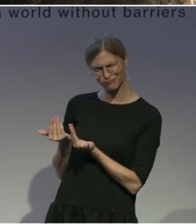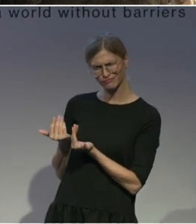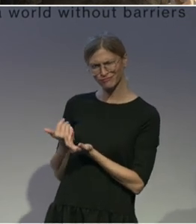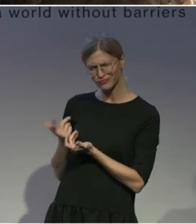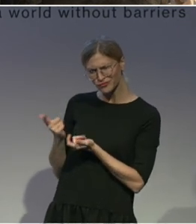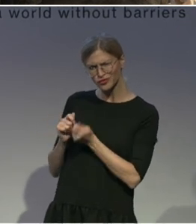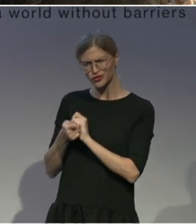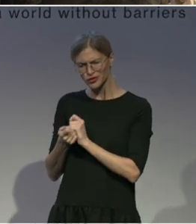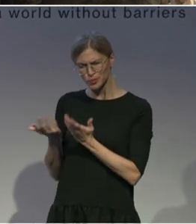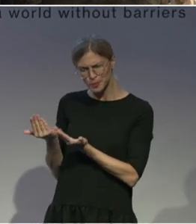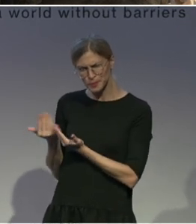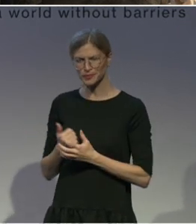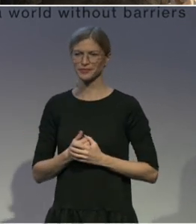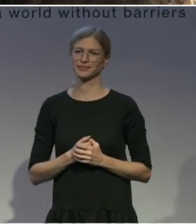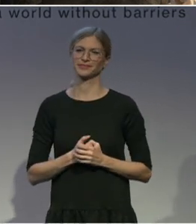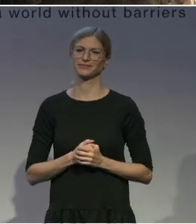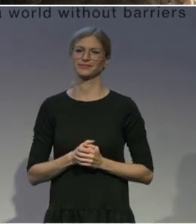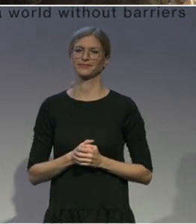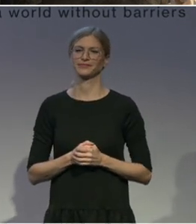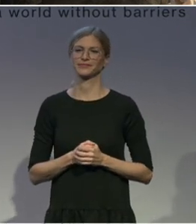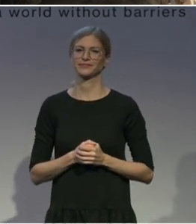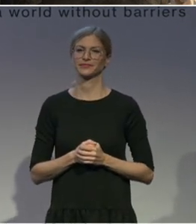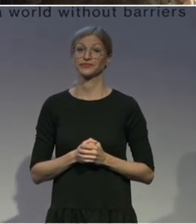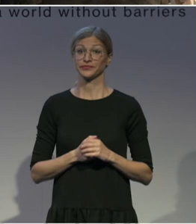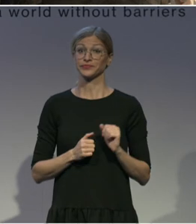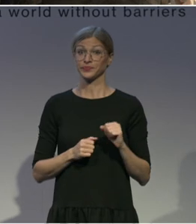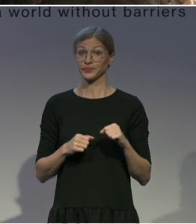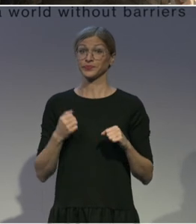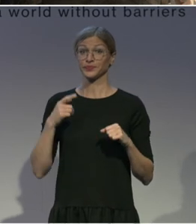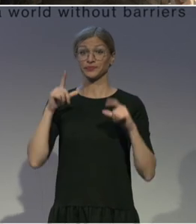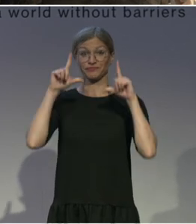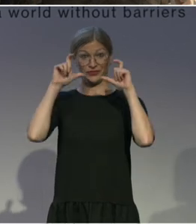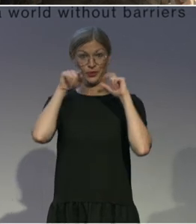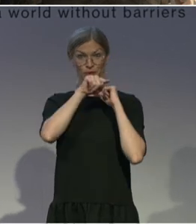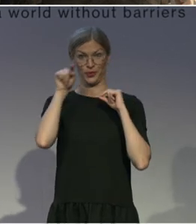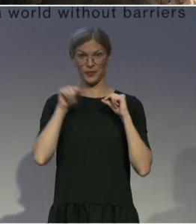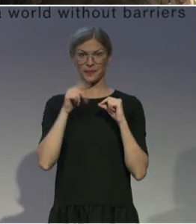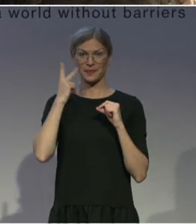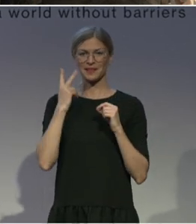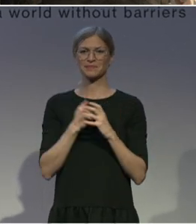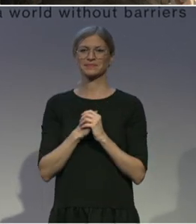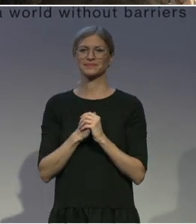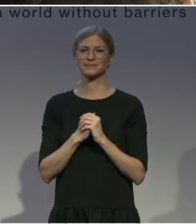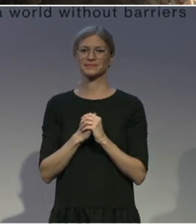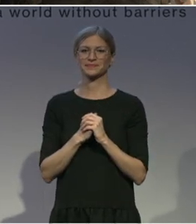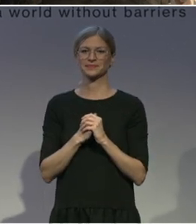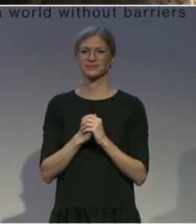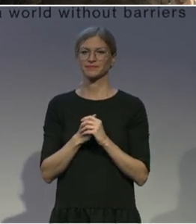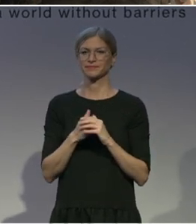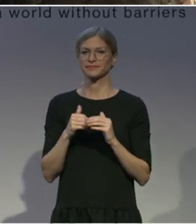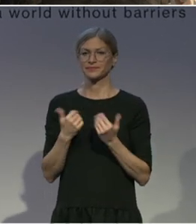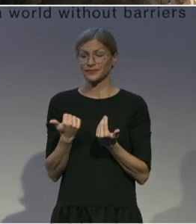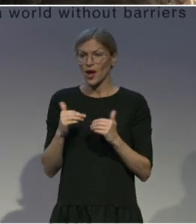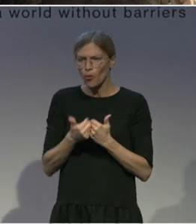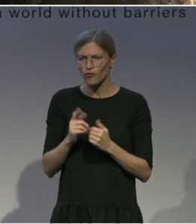We'll just close by looking at some of the impact where issues have been raised and they've been able to be dealt with.